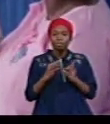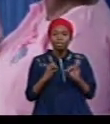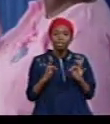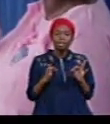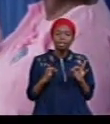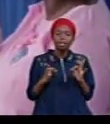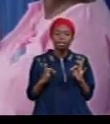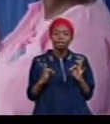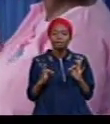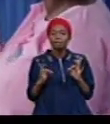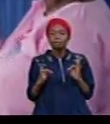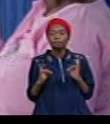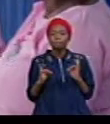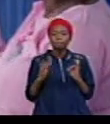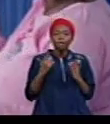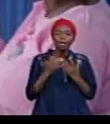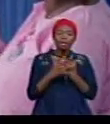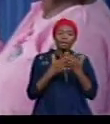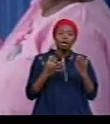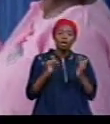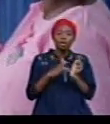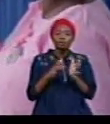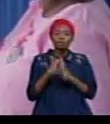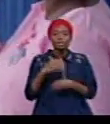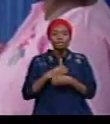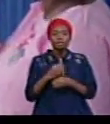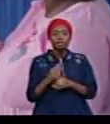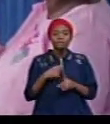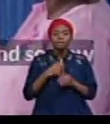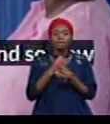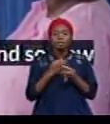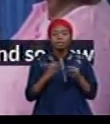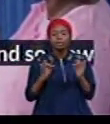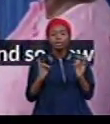free from sin and sorrow. The blood of Jesus set me free. The blood of Jesus.